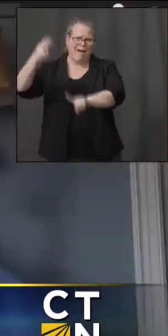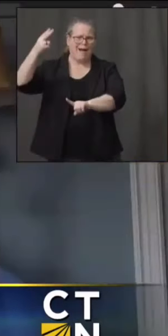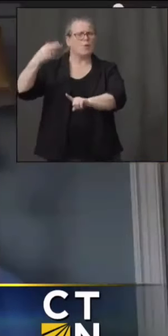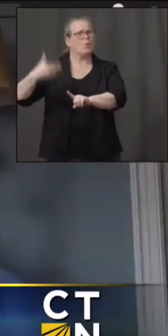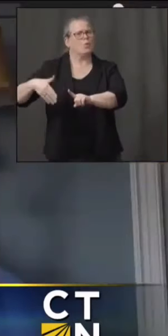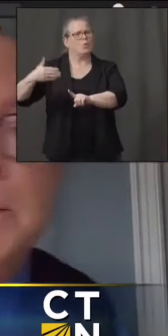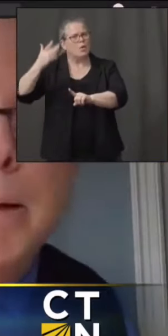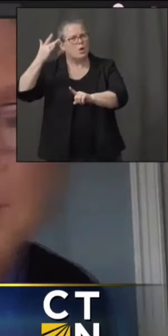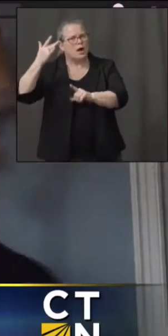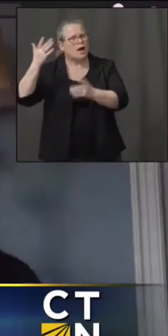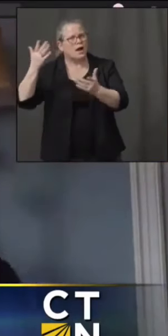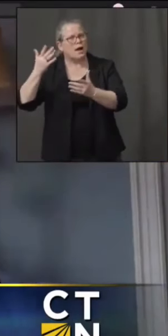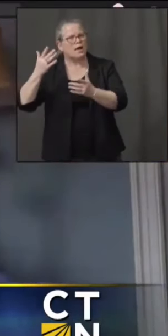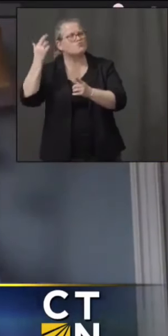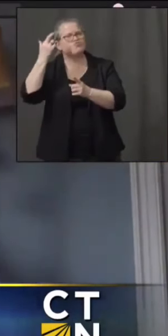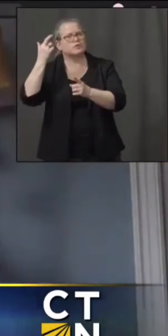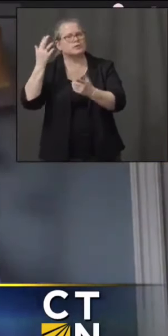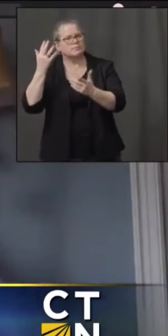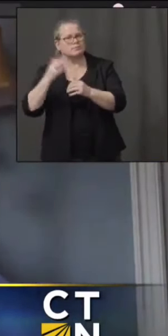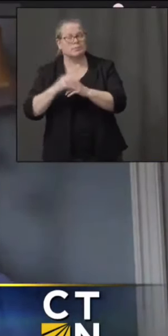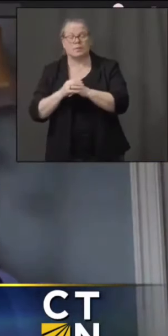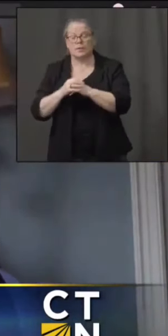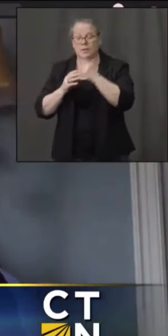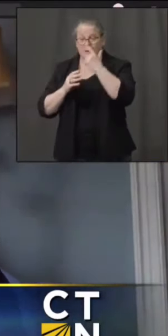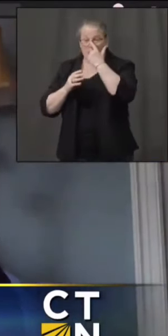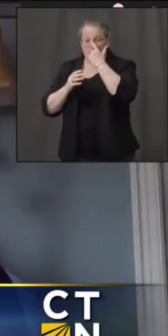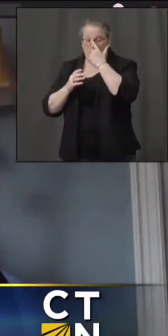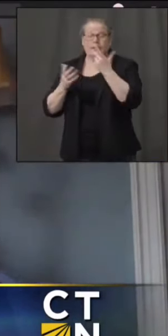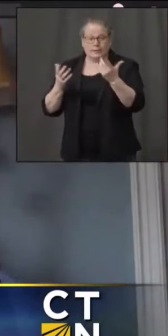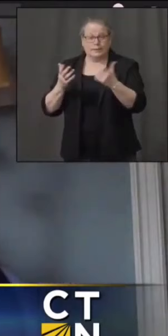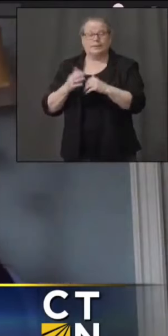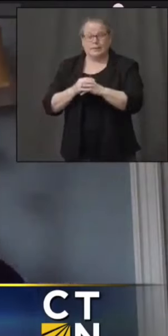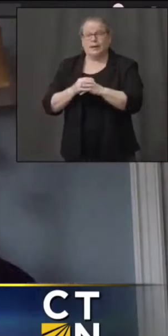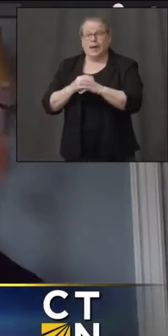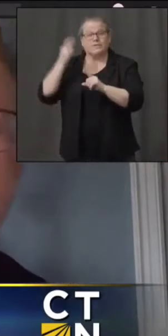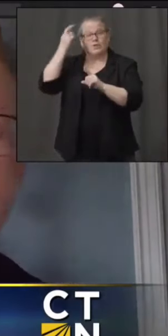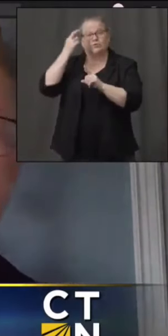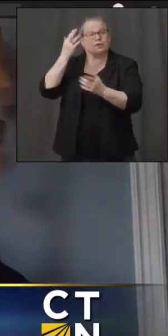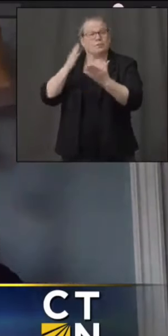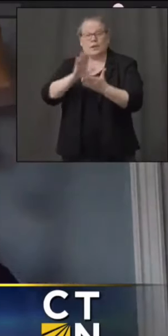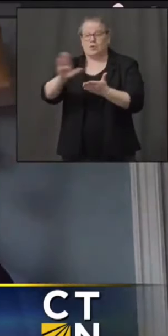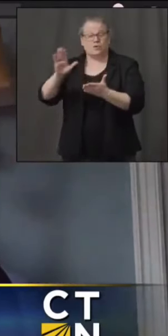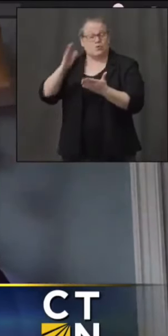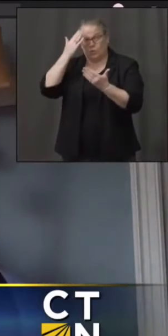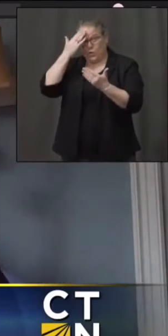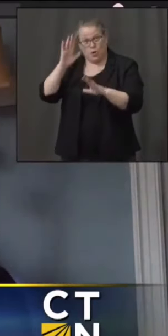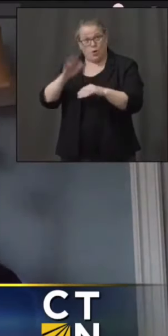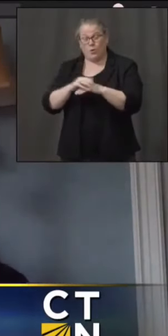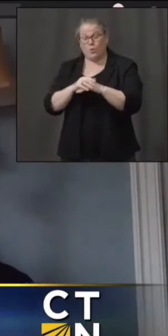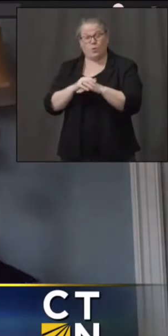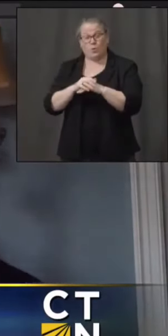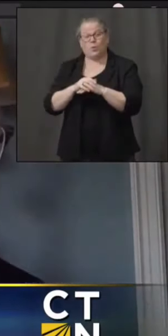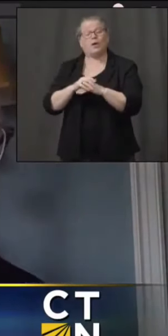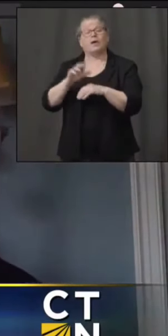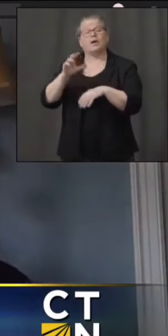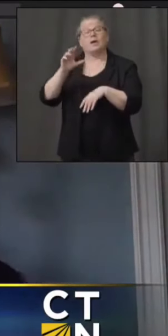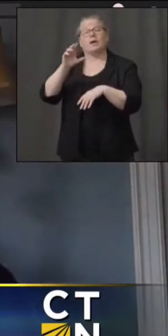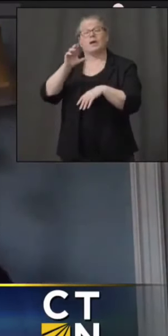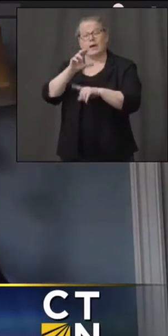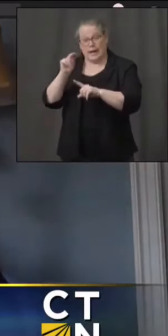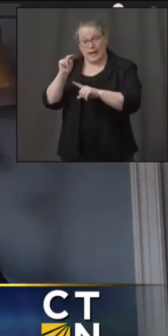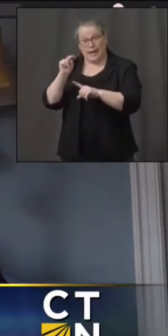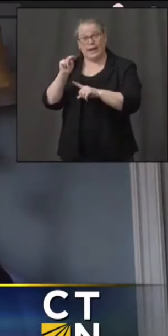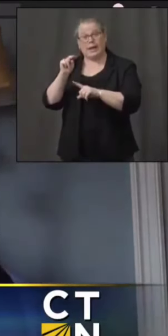Yes, and it may be for a reason that you may not be aware of. Connecticut is one of the states where